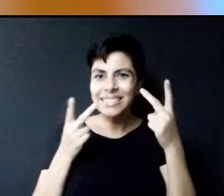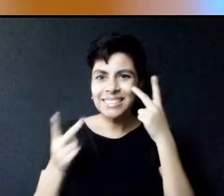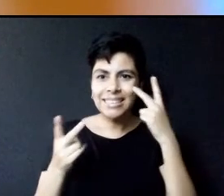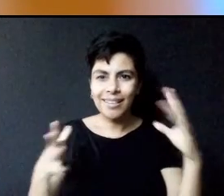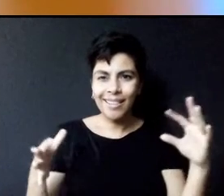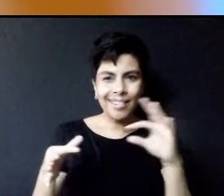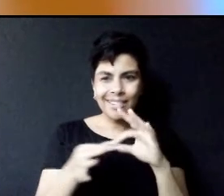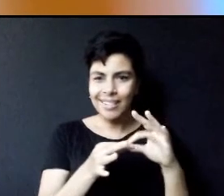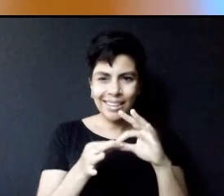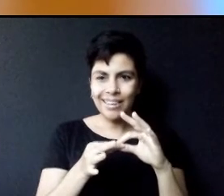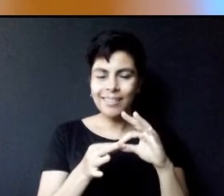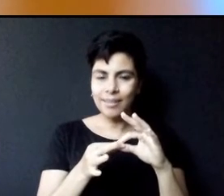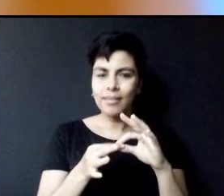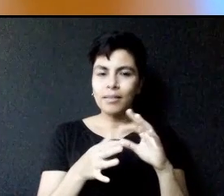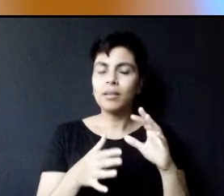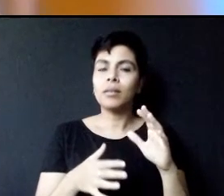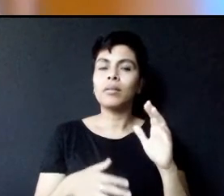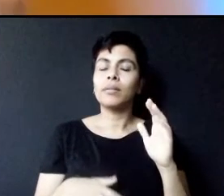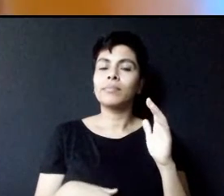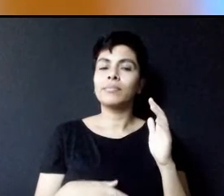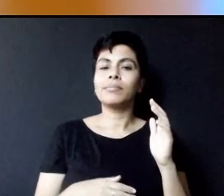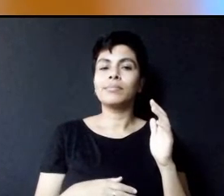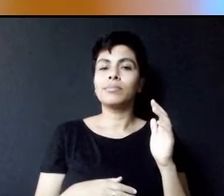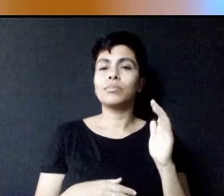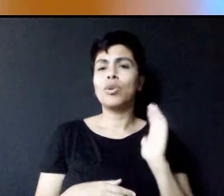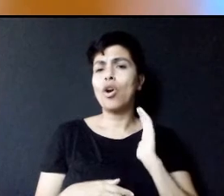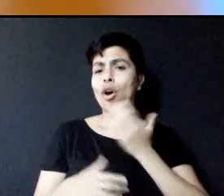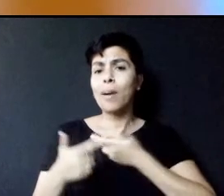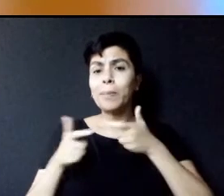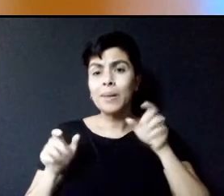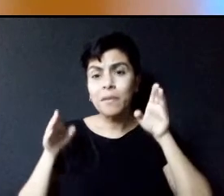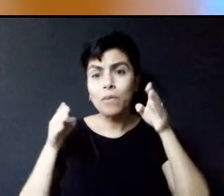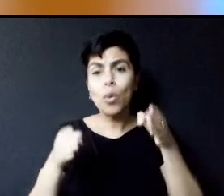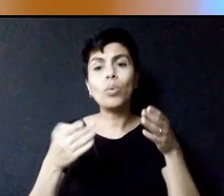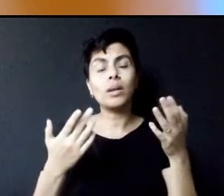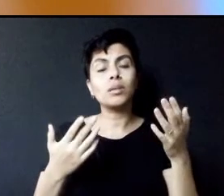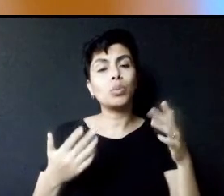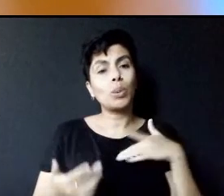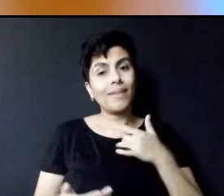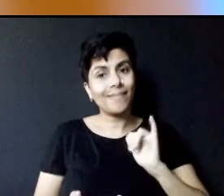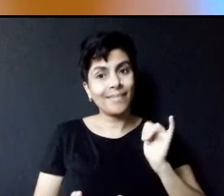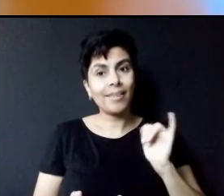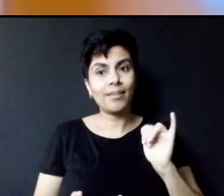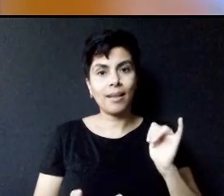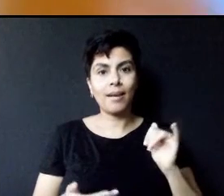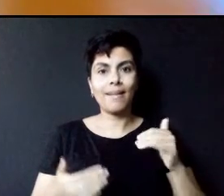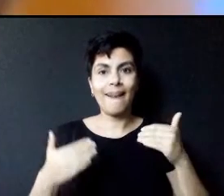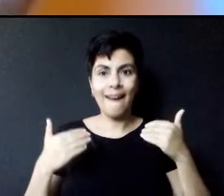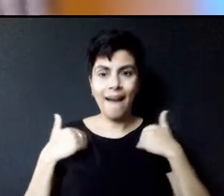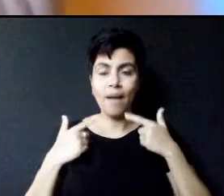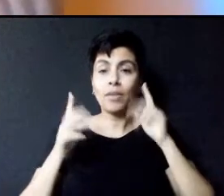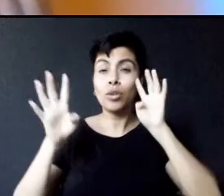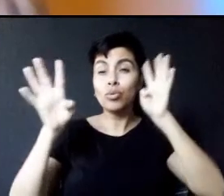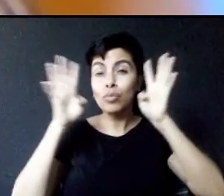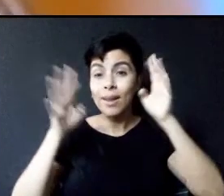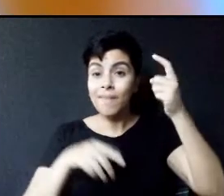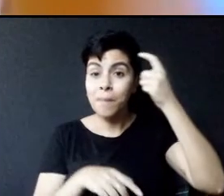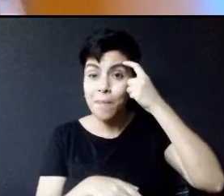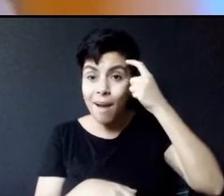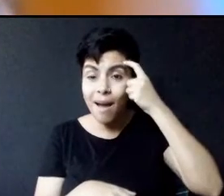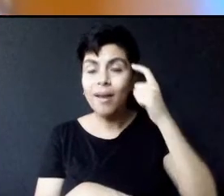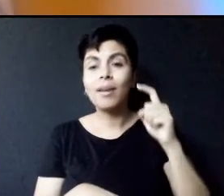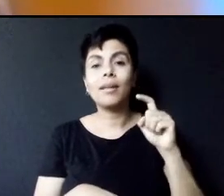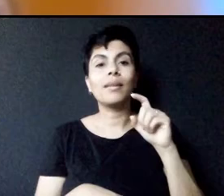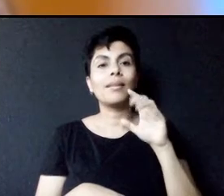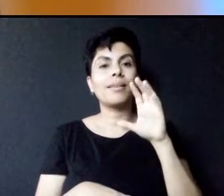see the link and flow. And really our major focus on it is that we really feel like having that very creative mind